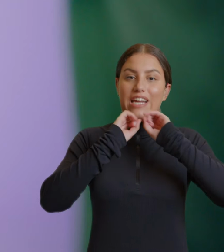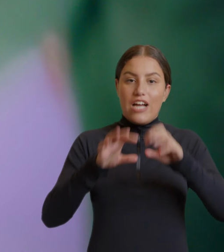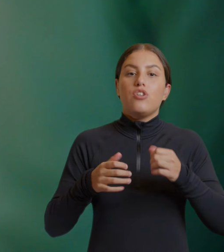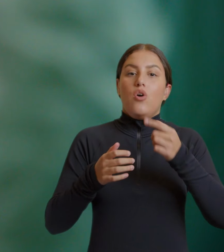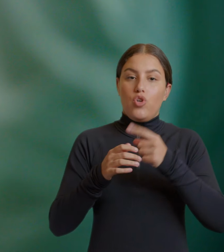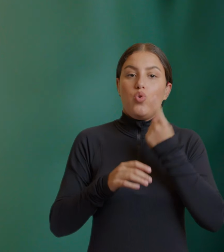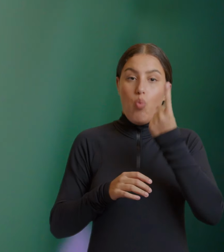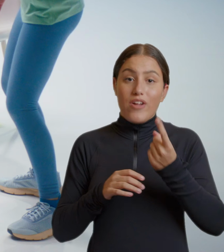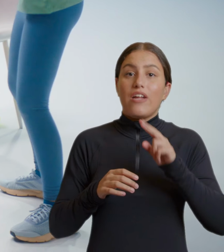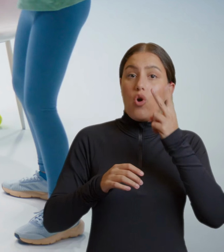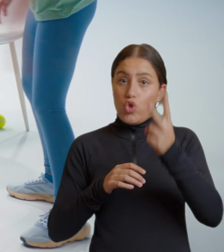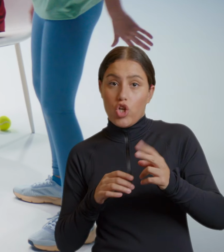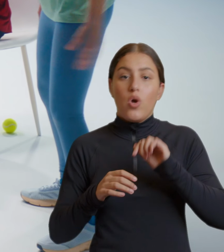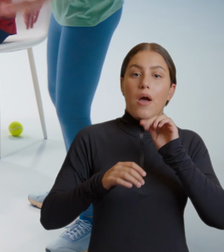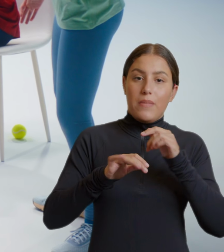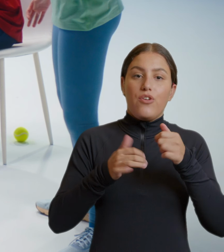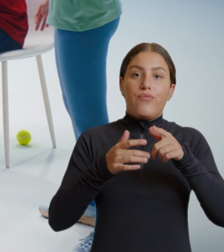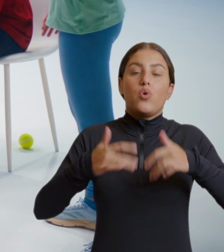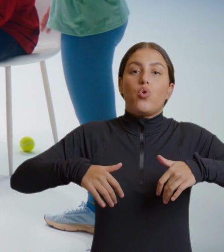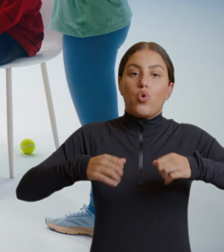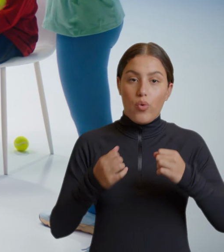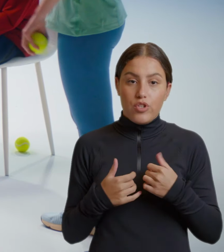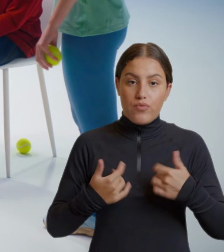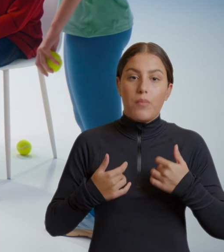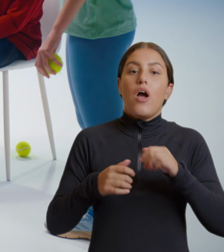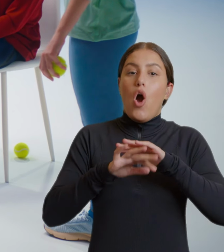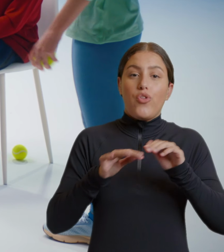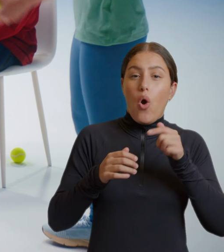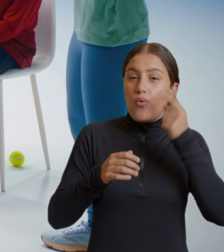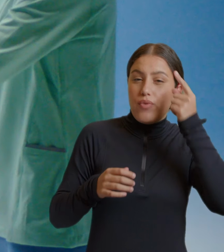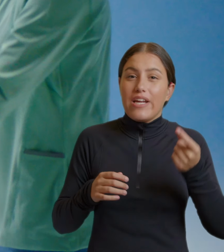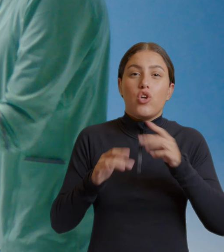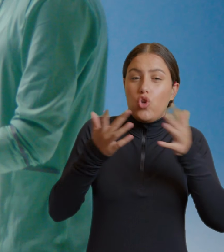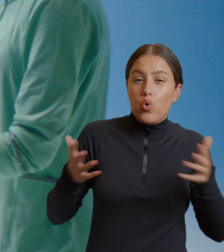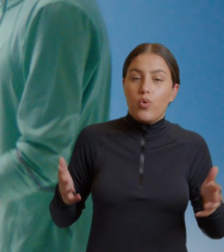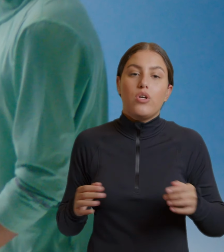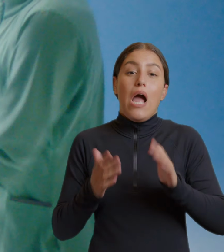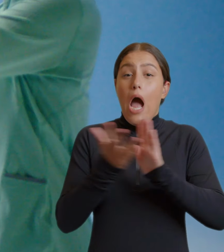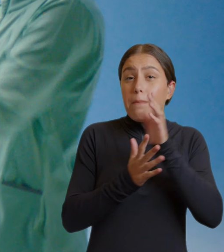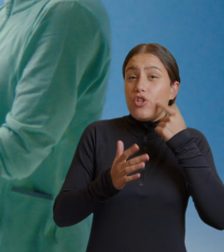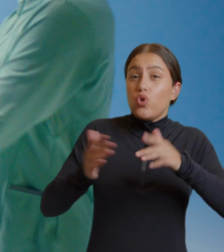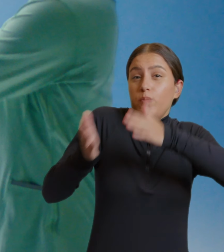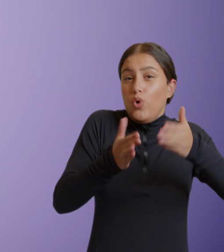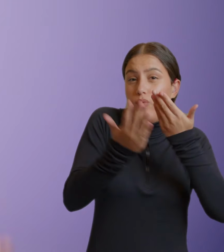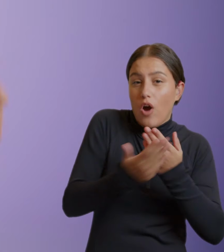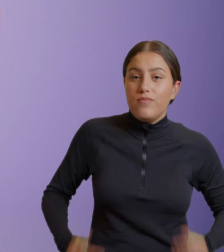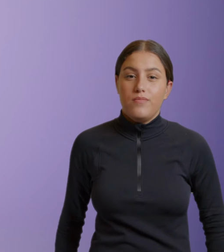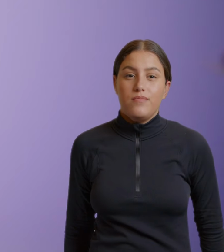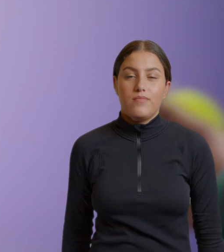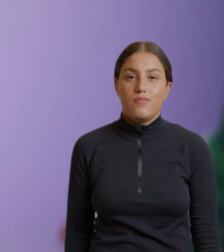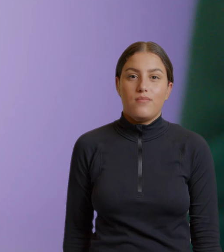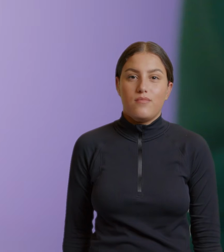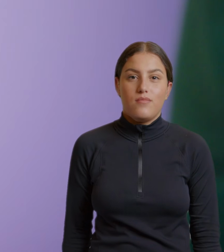hand Getting the timing right, is it? So then let's try to throw the ball up in the air and catch it again. Maybe with one hand, maybe with two.